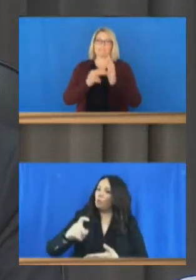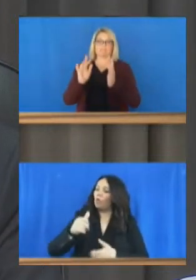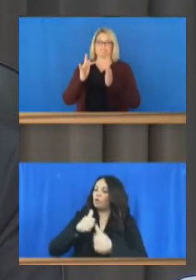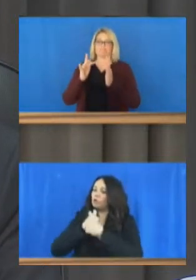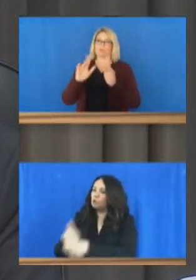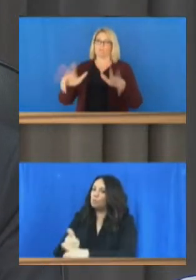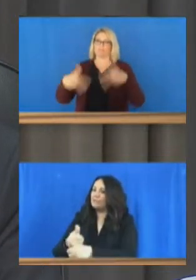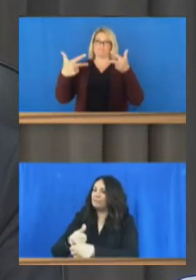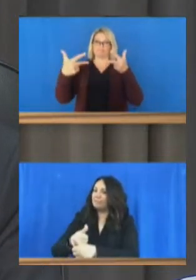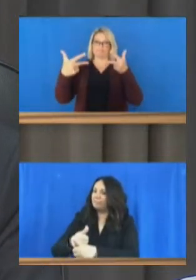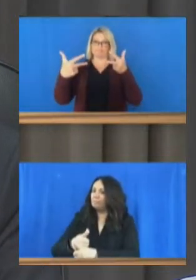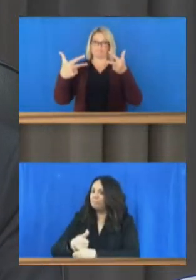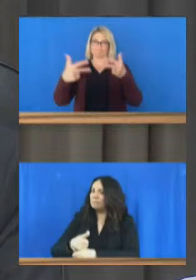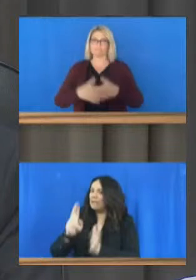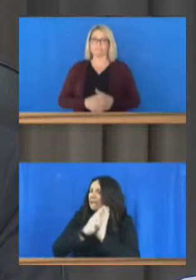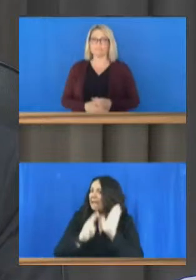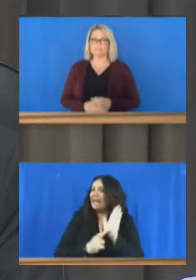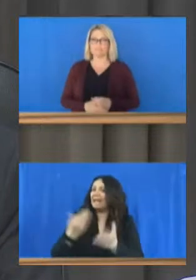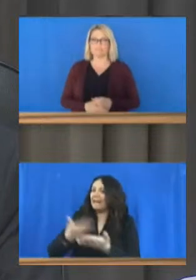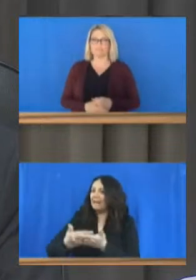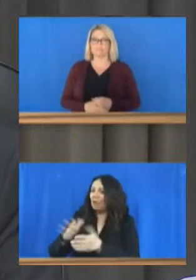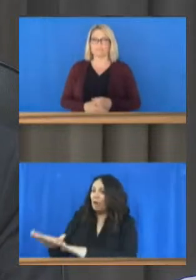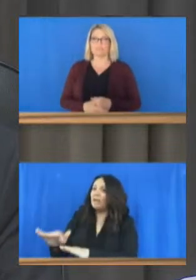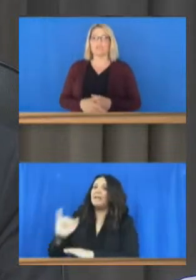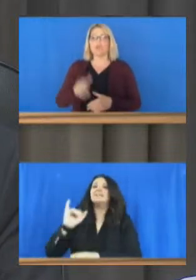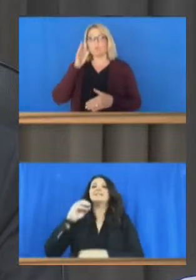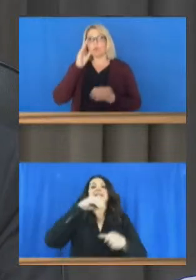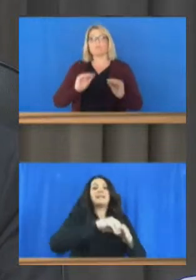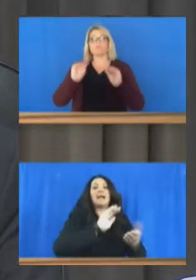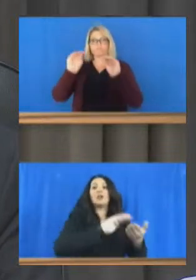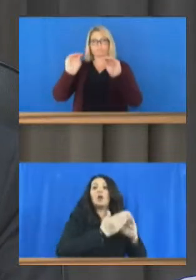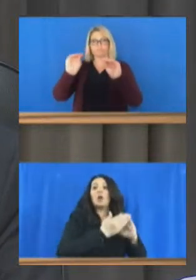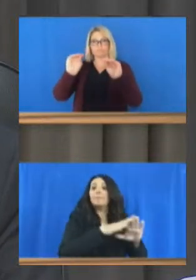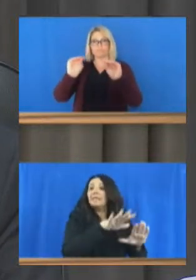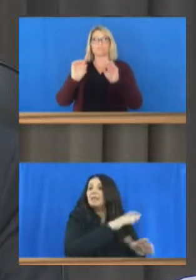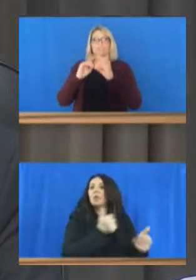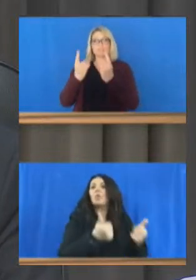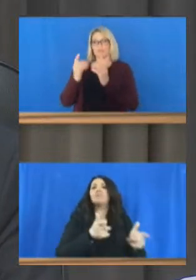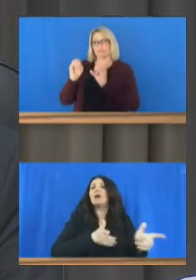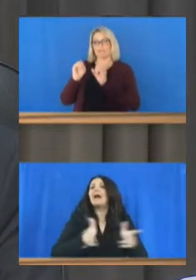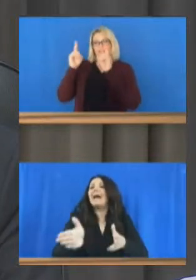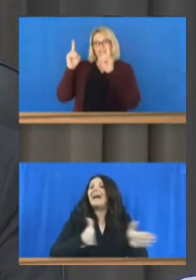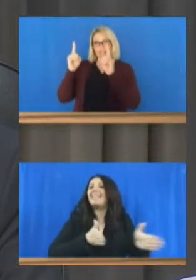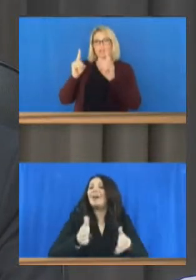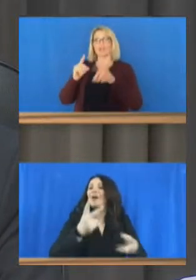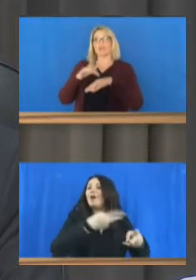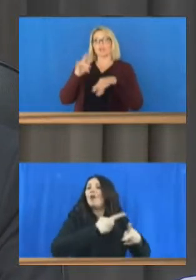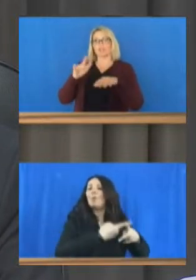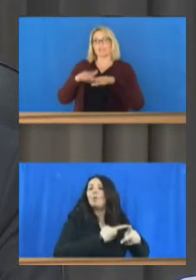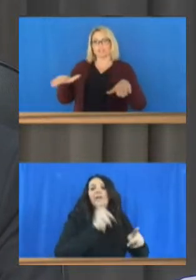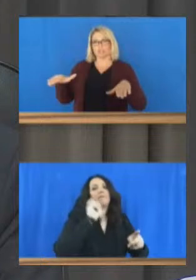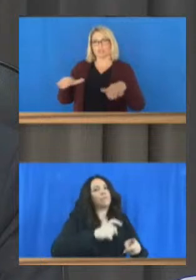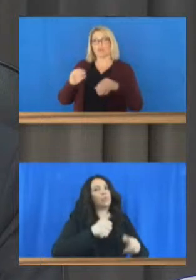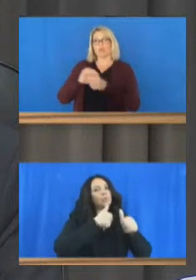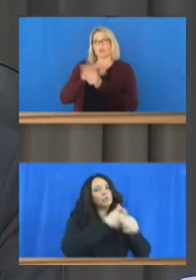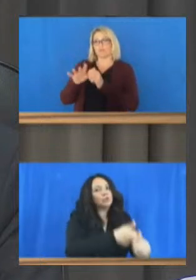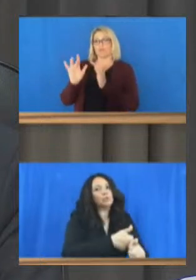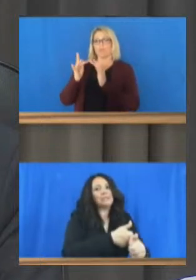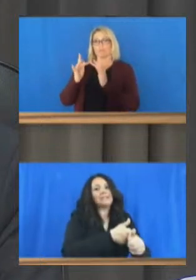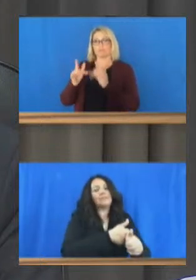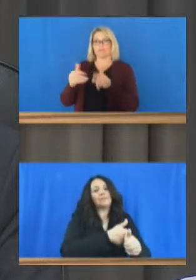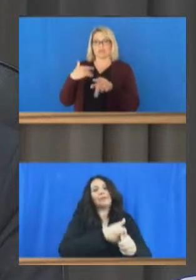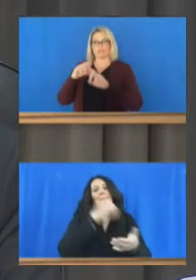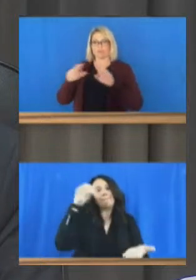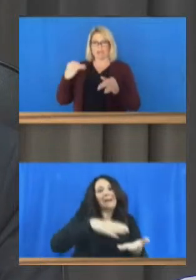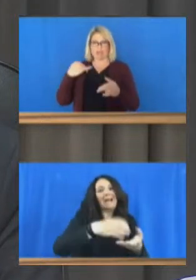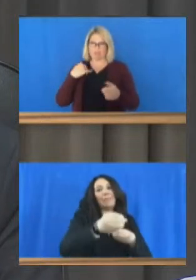like some sort of horrible race as we try and get to the end to make sure that our students are protected, but also that our schools stay